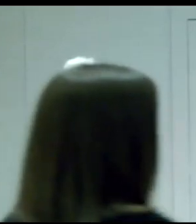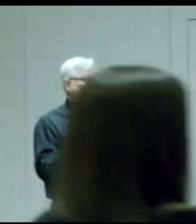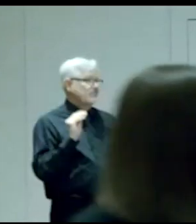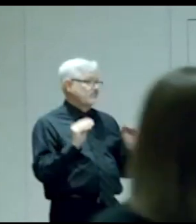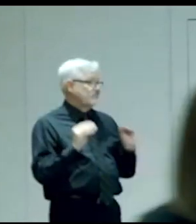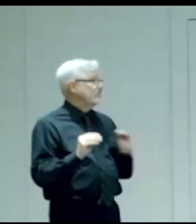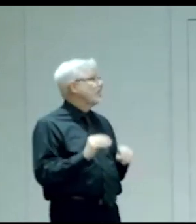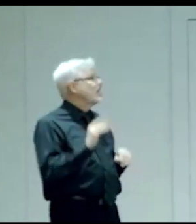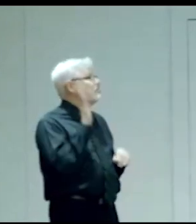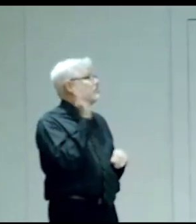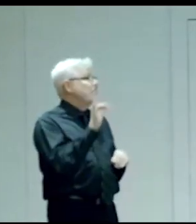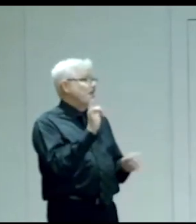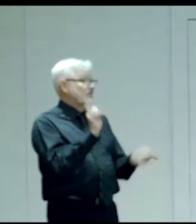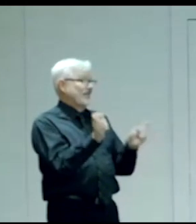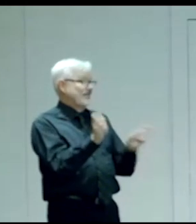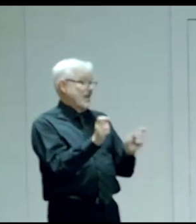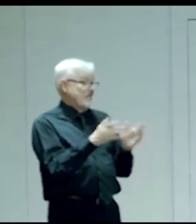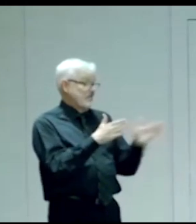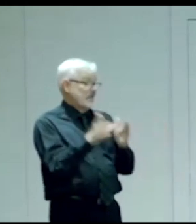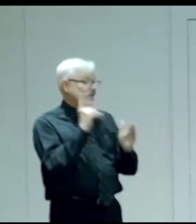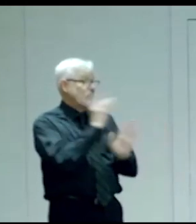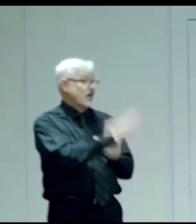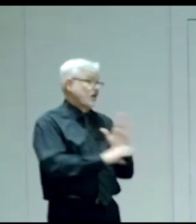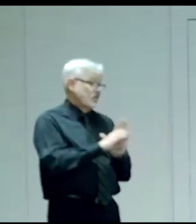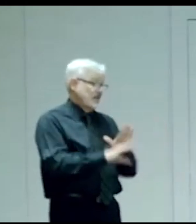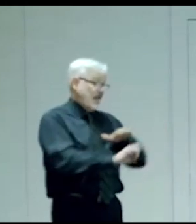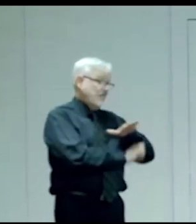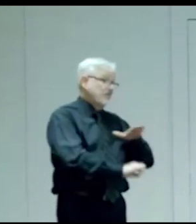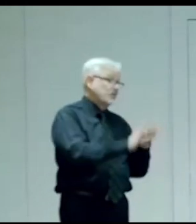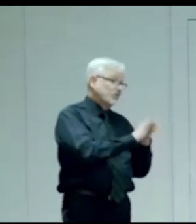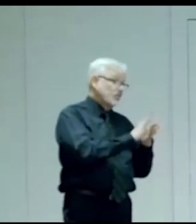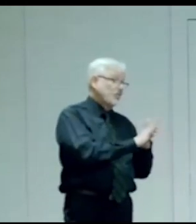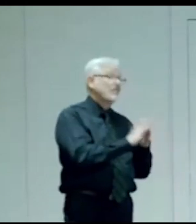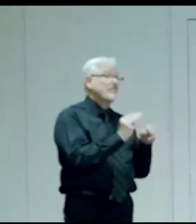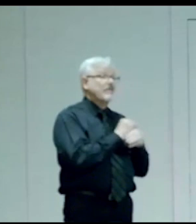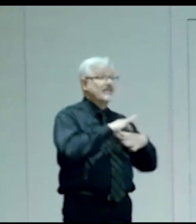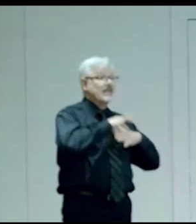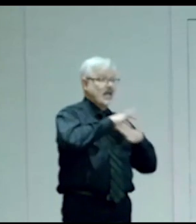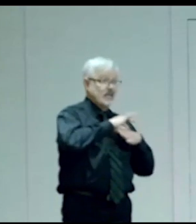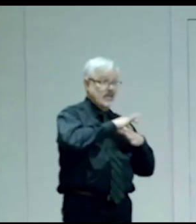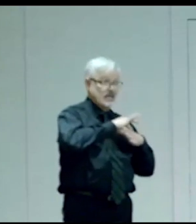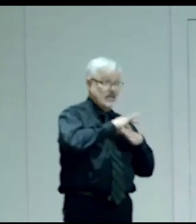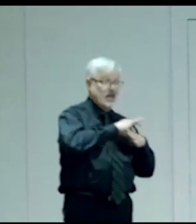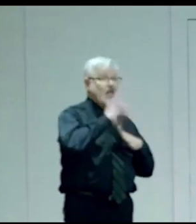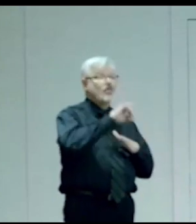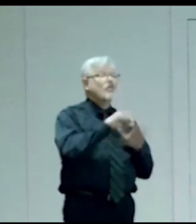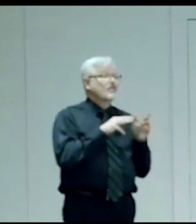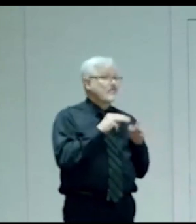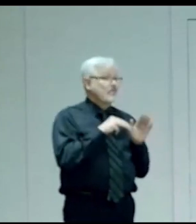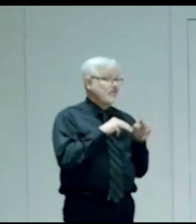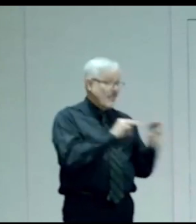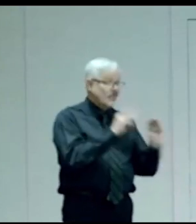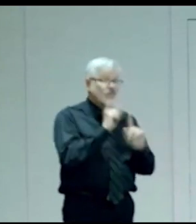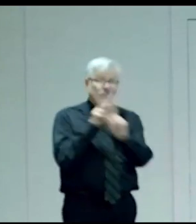Bill invented and refined methods for characterizing elementary school mathematics content. Those methods were applied in empirical studies of